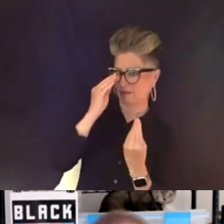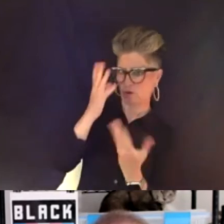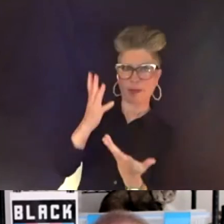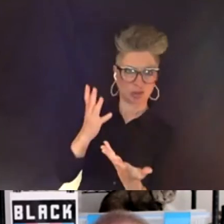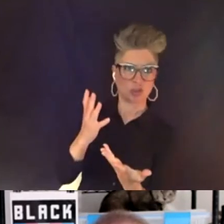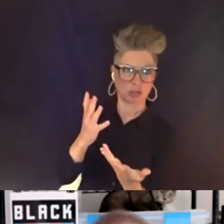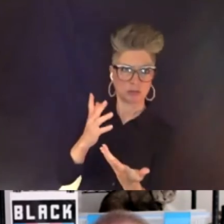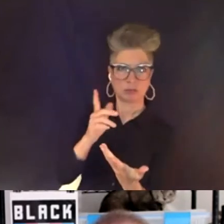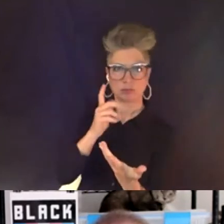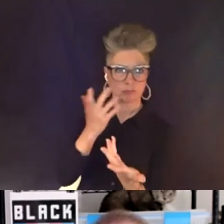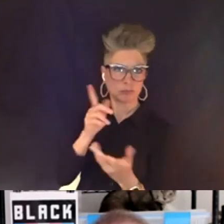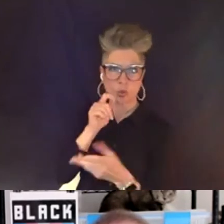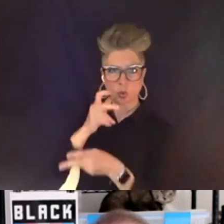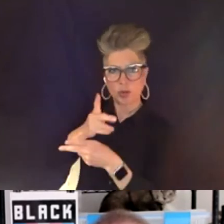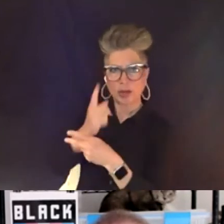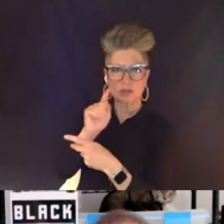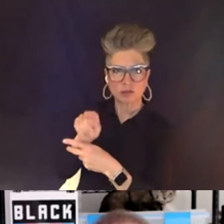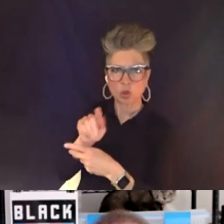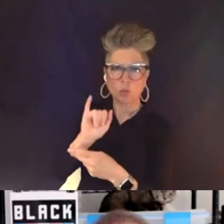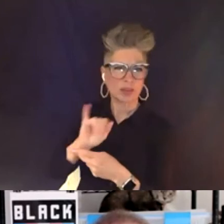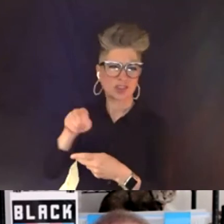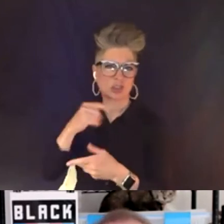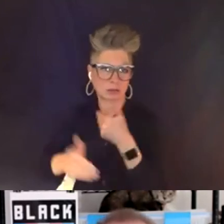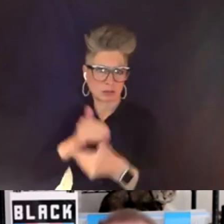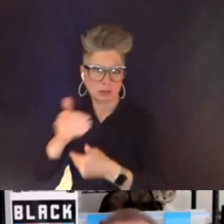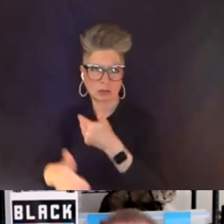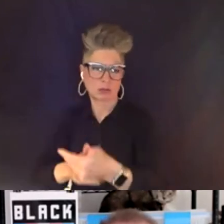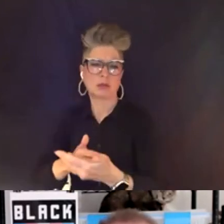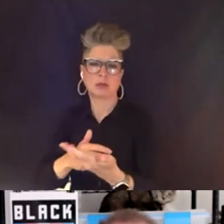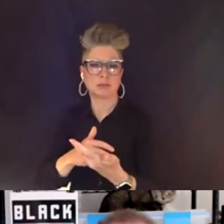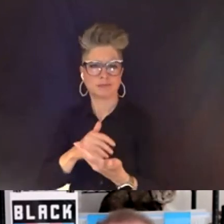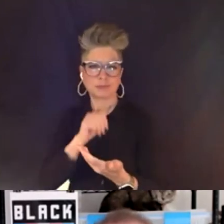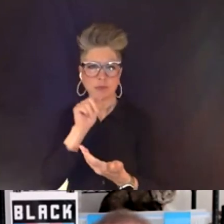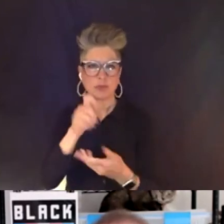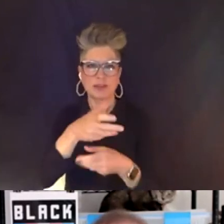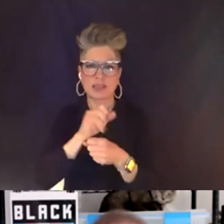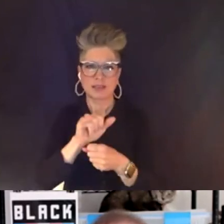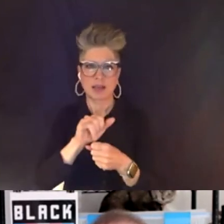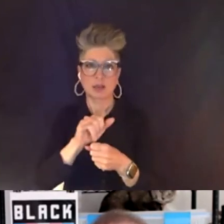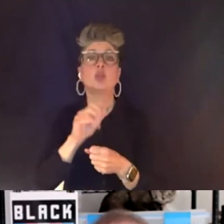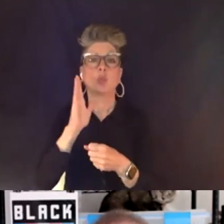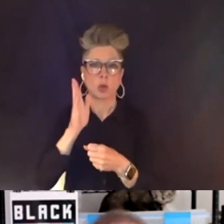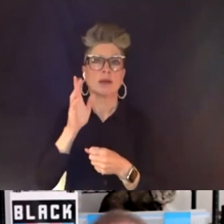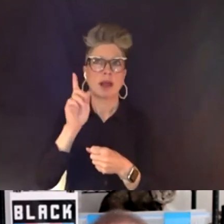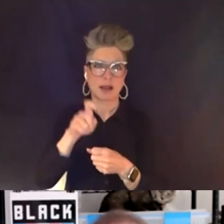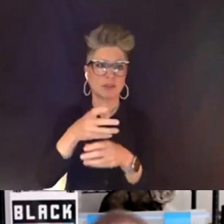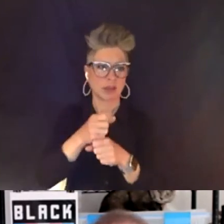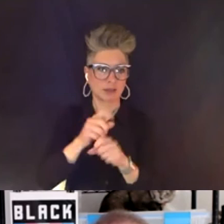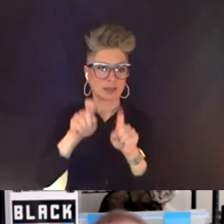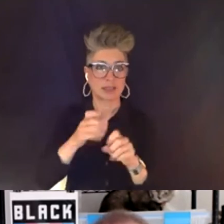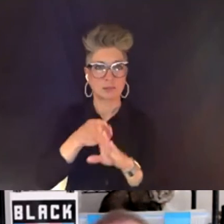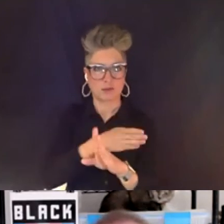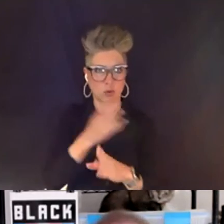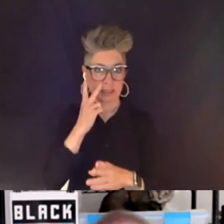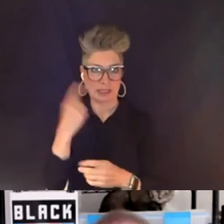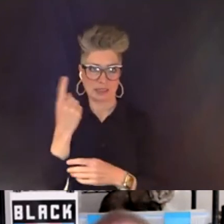And that would just be for procedures. So you wouldn't have to get that test before seeing someone. Virtual visits are not going away. And I